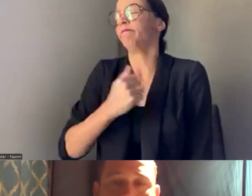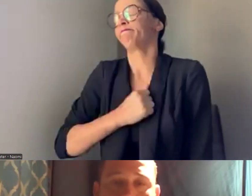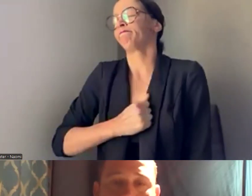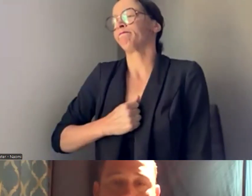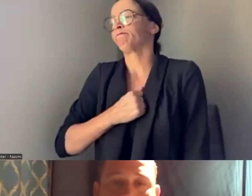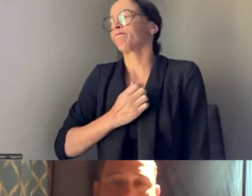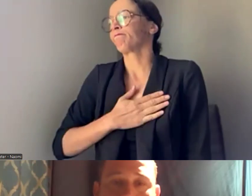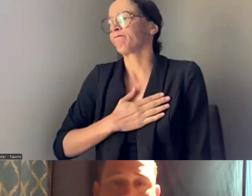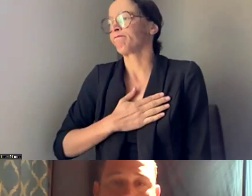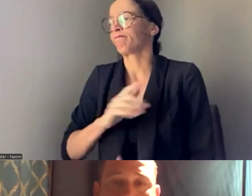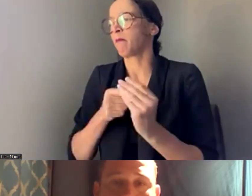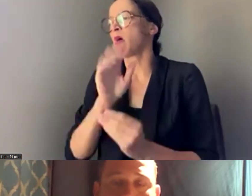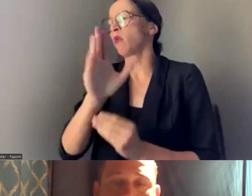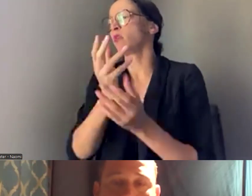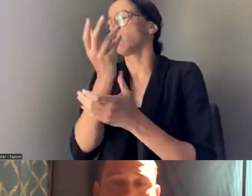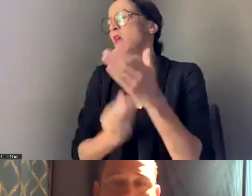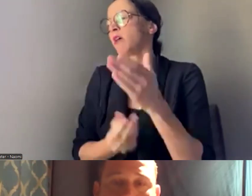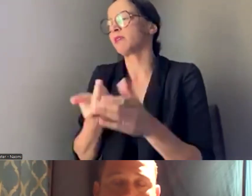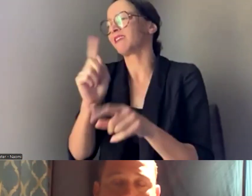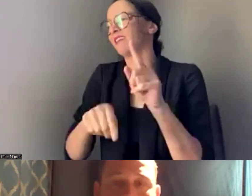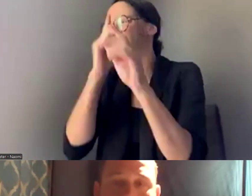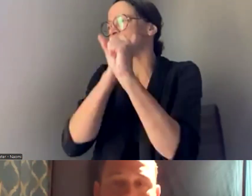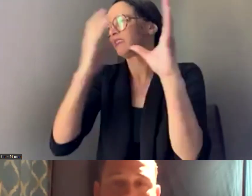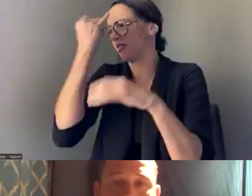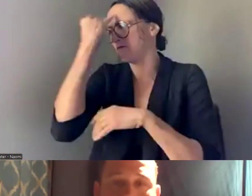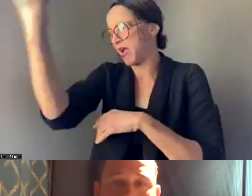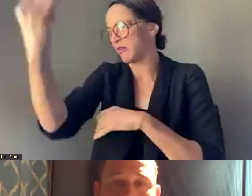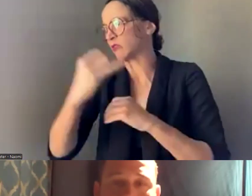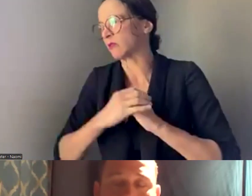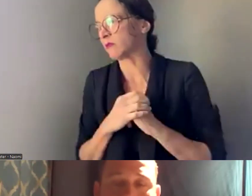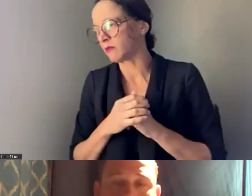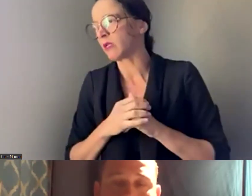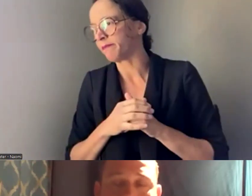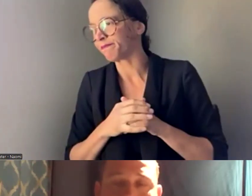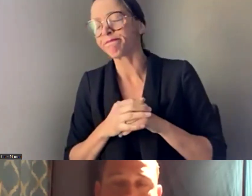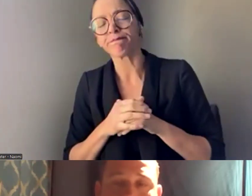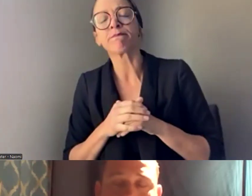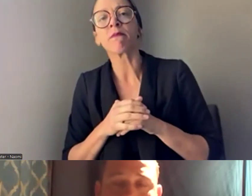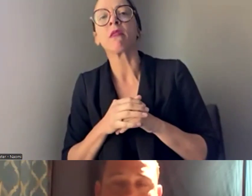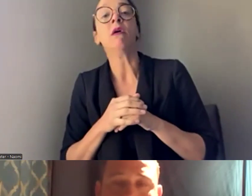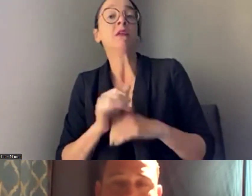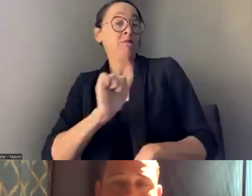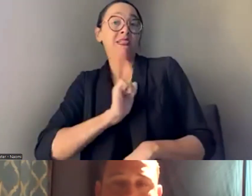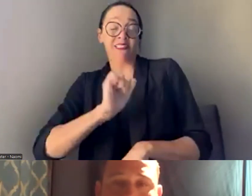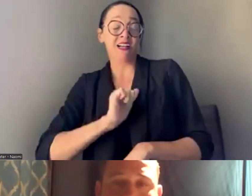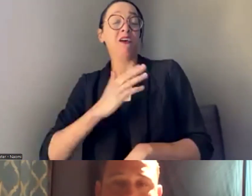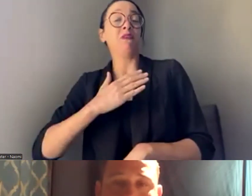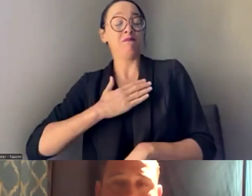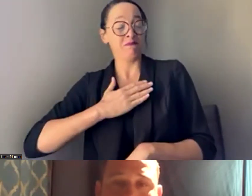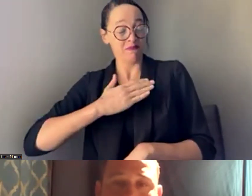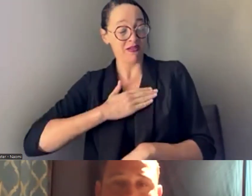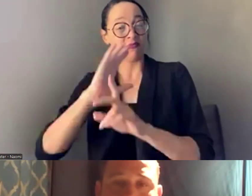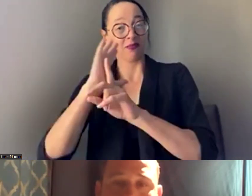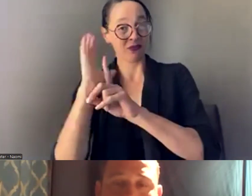we have probably experienced the same thing. I speak with my hands. I get very excited about things, and I'm Mama Bear too. And so I